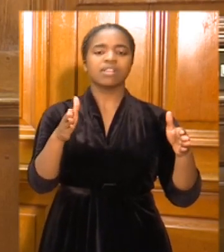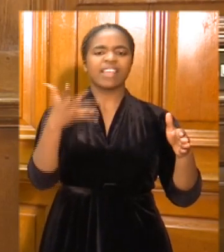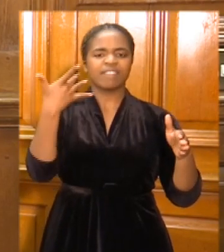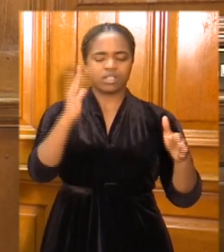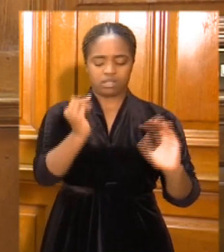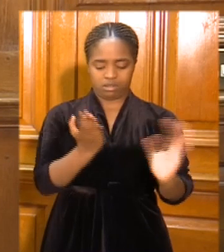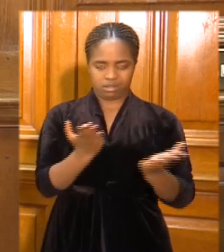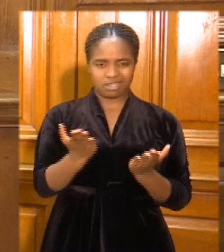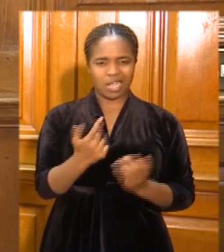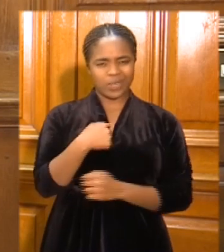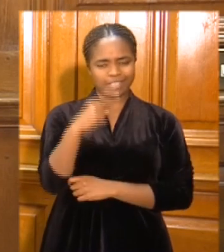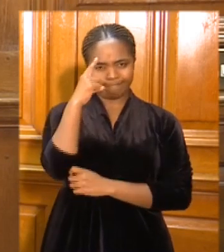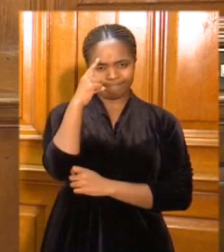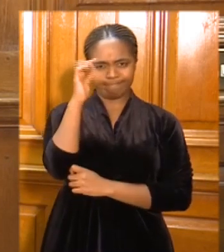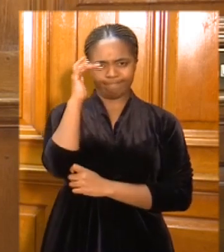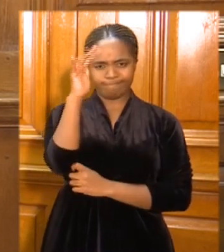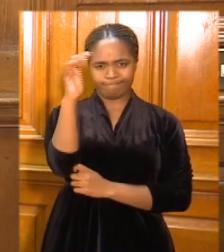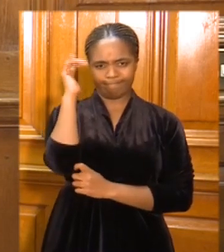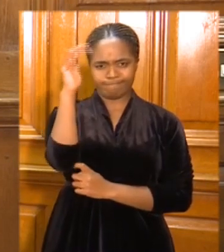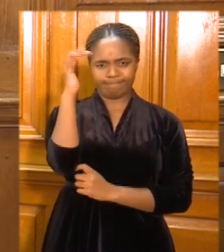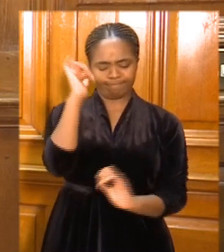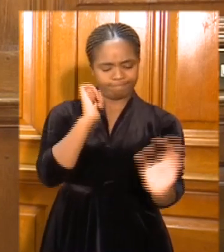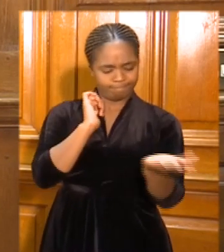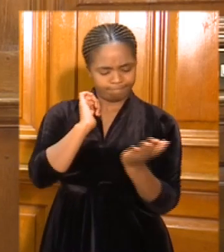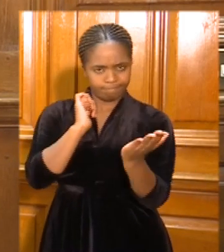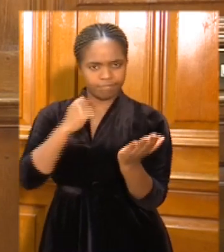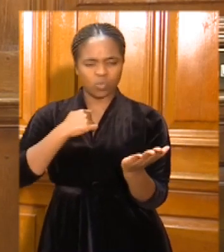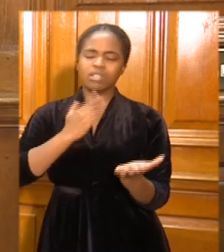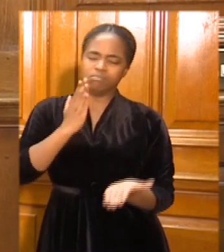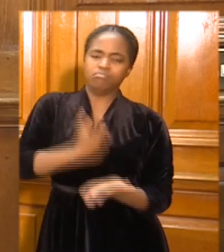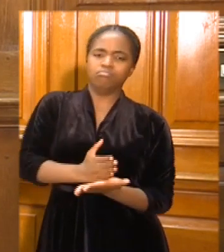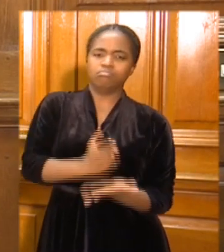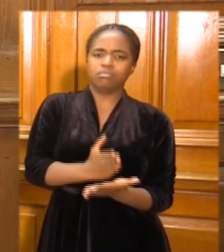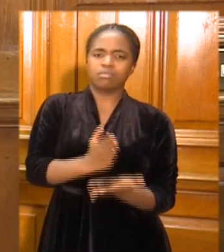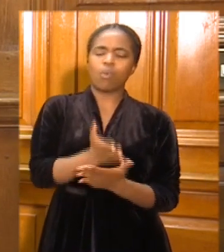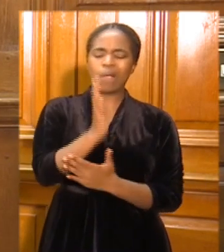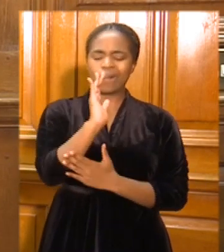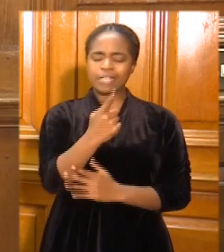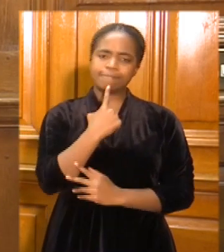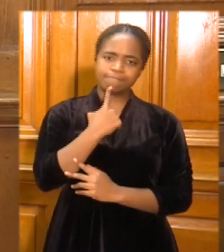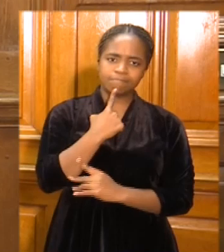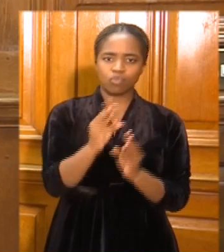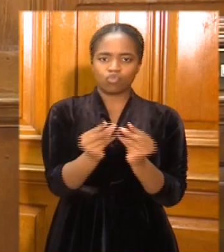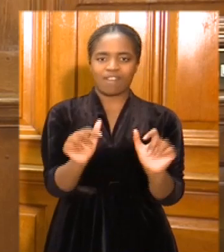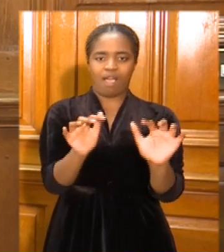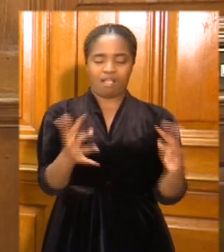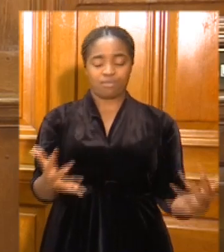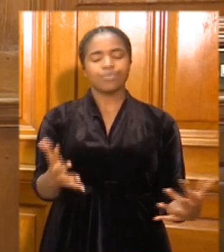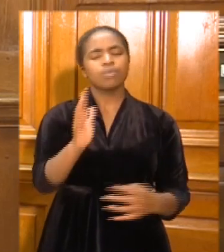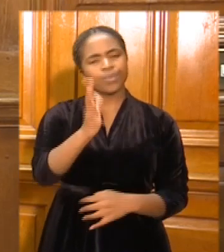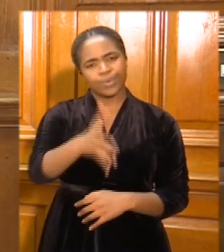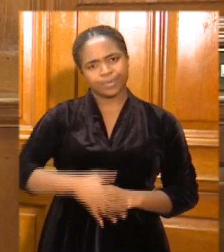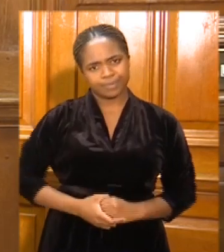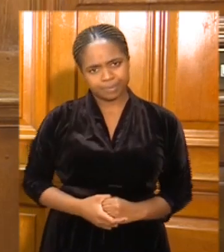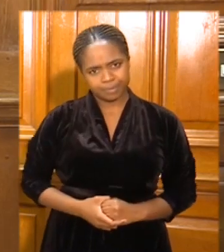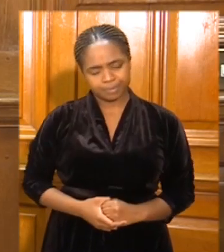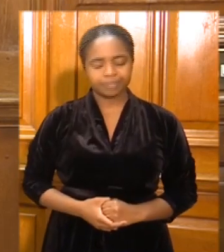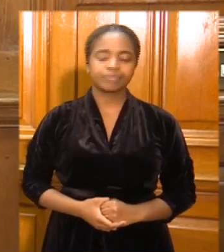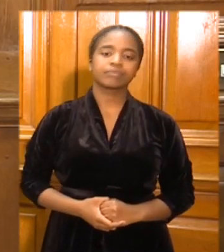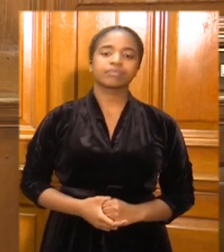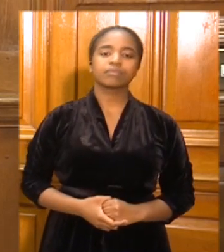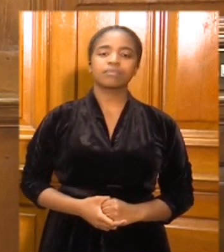consideration to these proposals, and we are confident that we will find a workable solution as well. There are